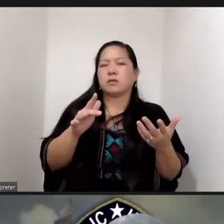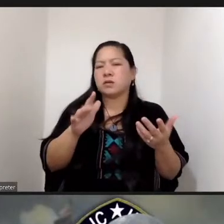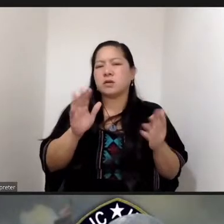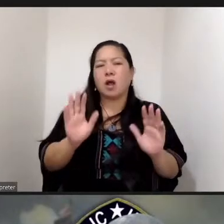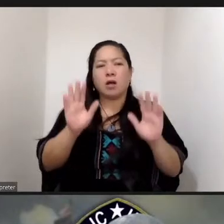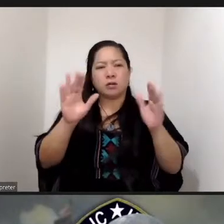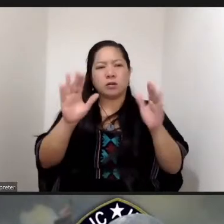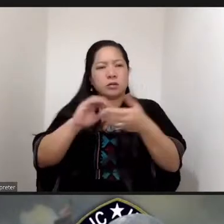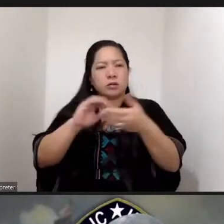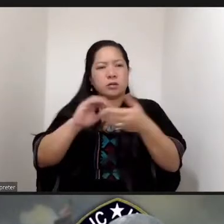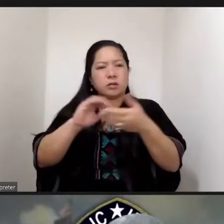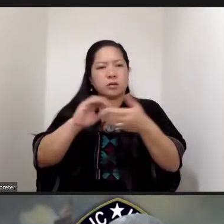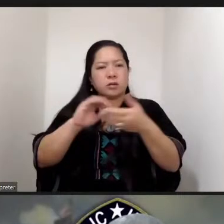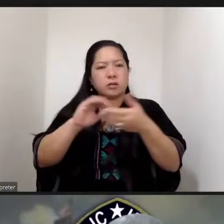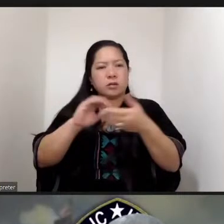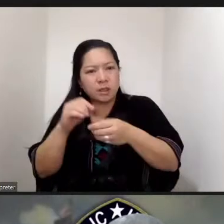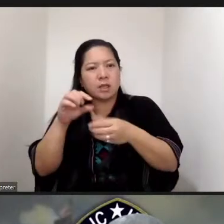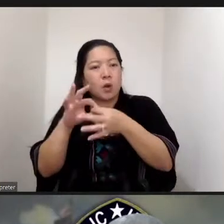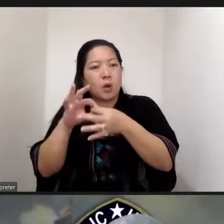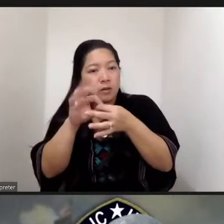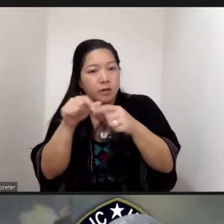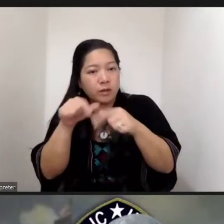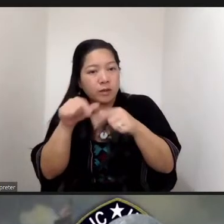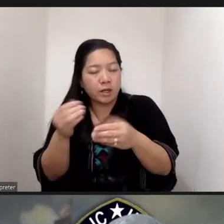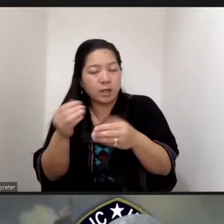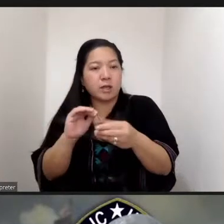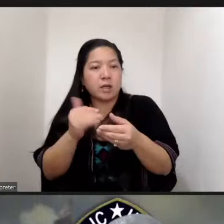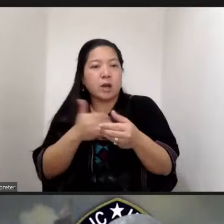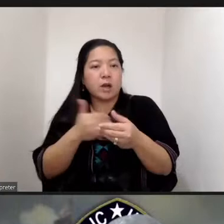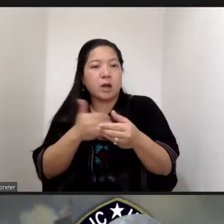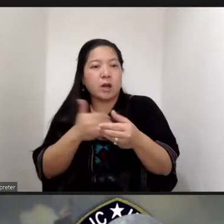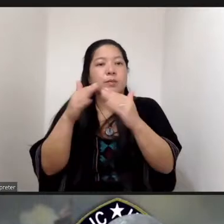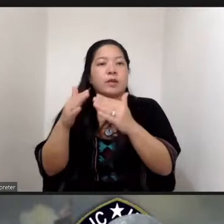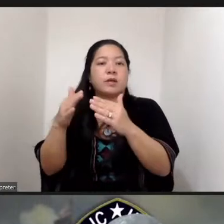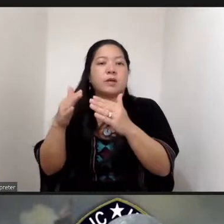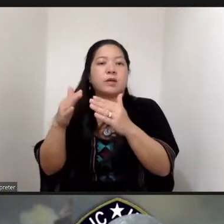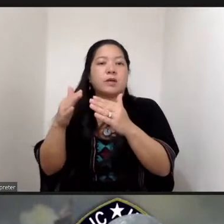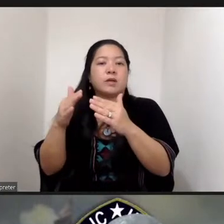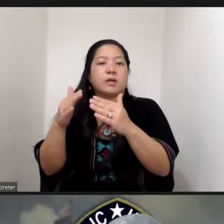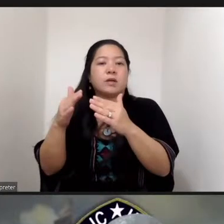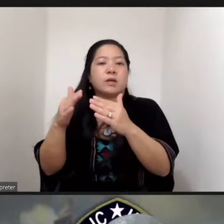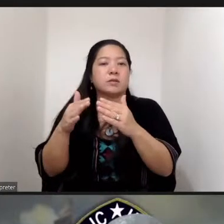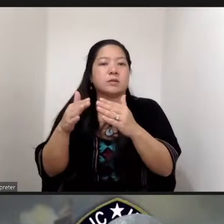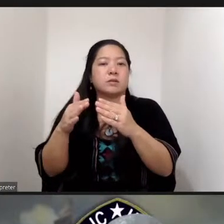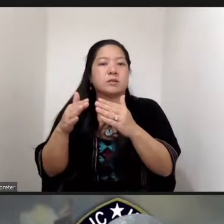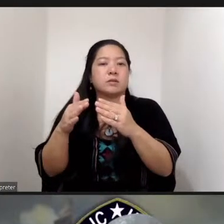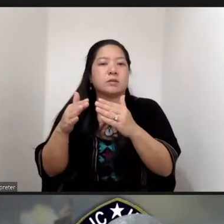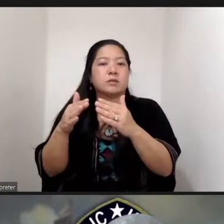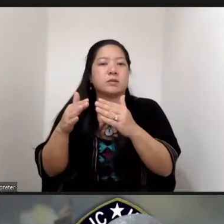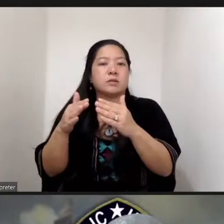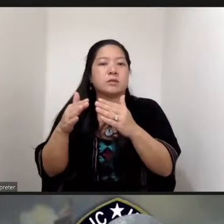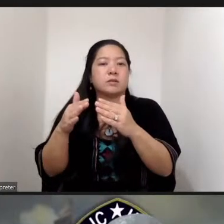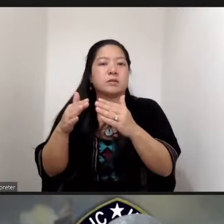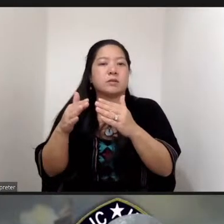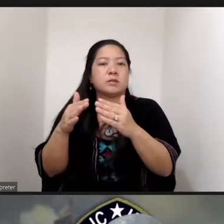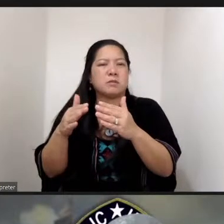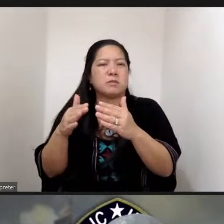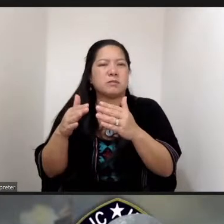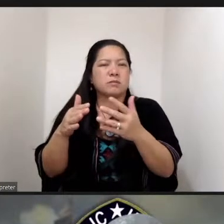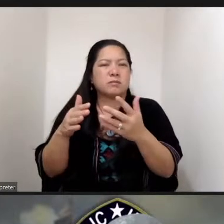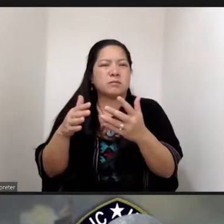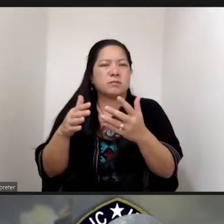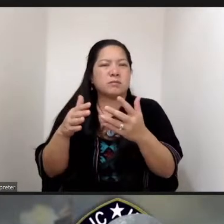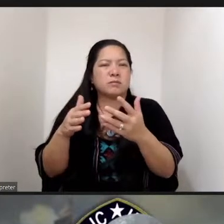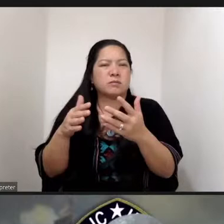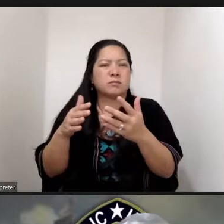cooperation, Maureen, in the community to fight this virus. Yeah. Just want to make sure the people know that,